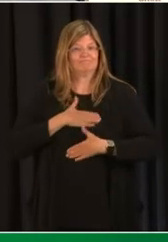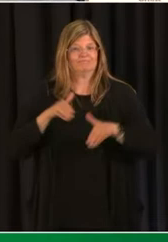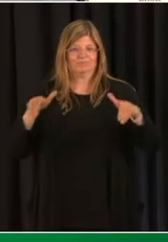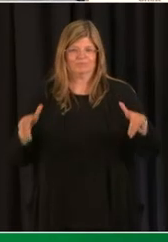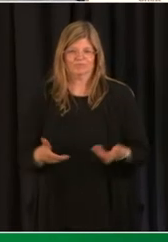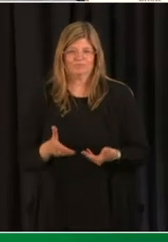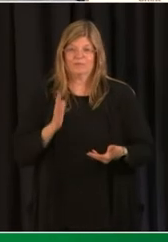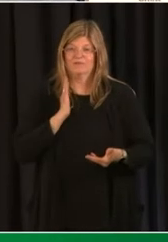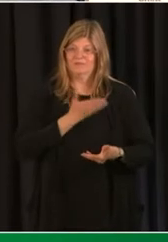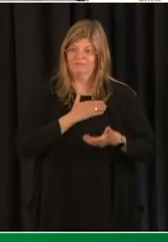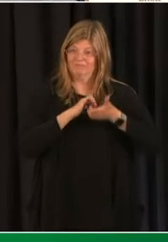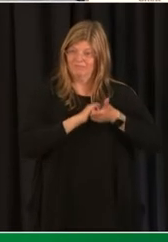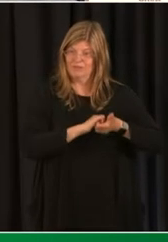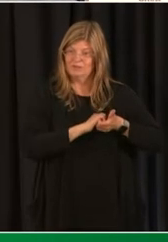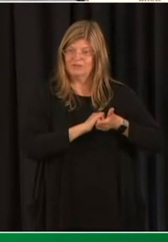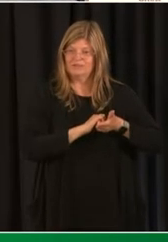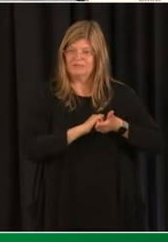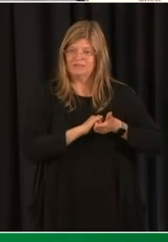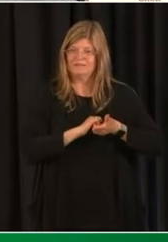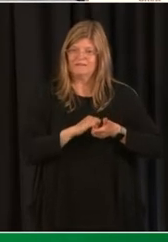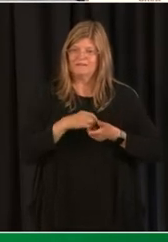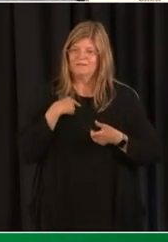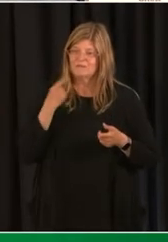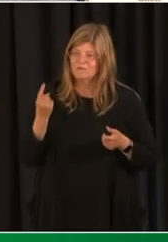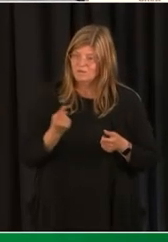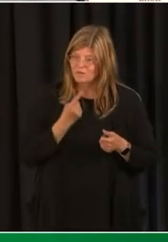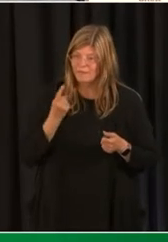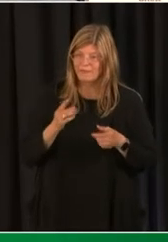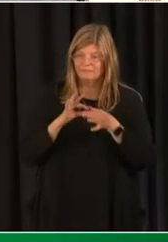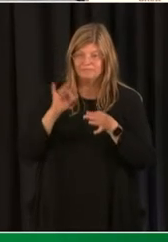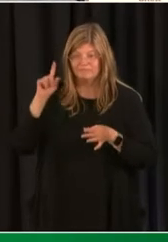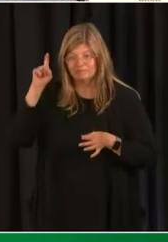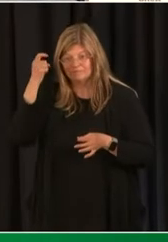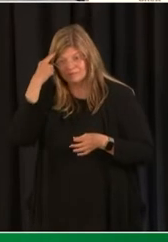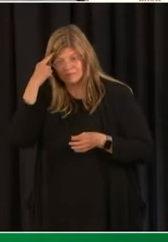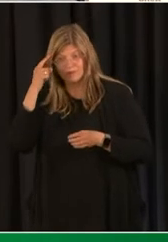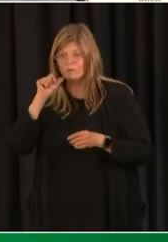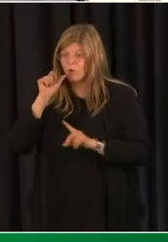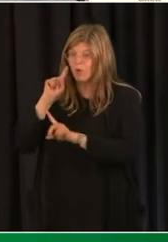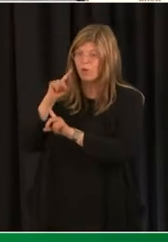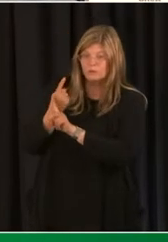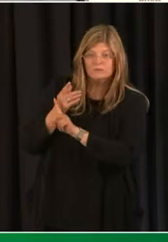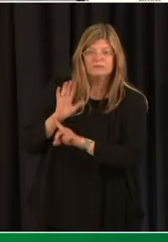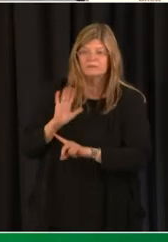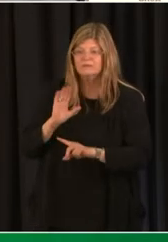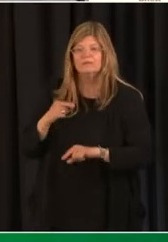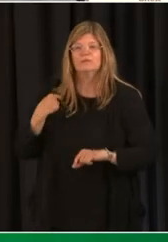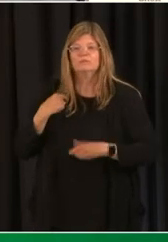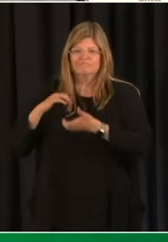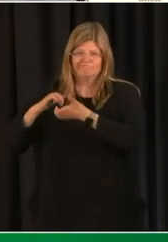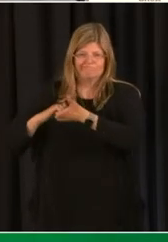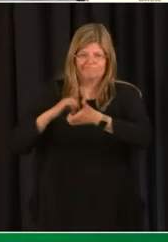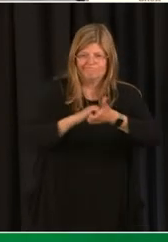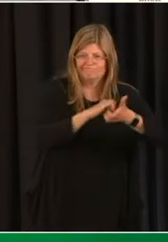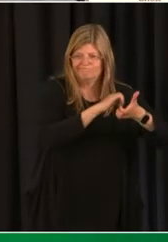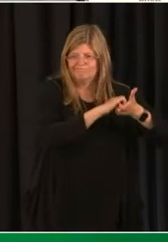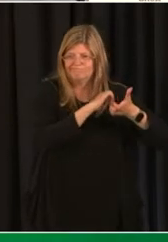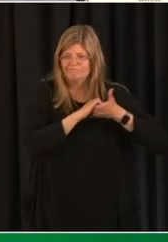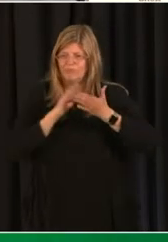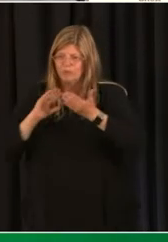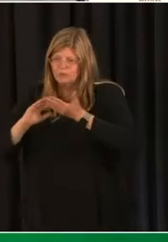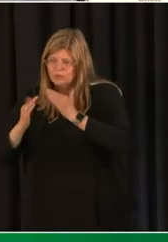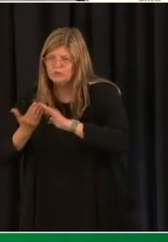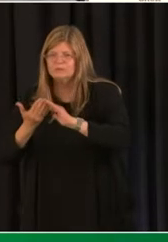introducing one of our partners. So I always say that government does nothing alone. We only do it in partnership with our